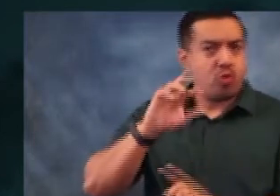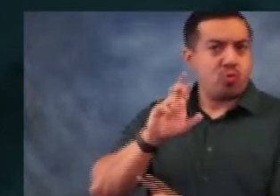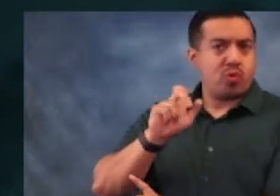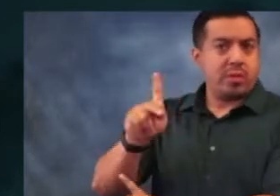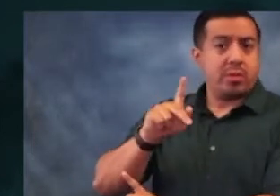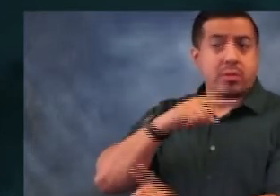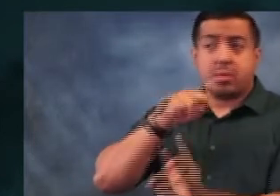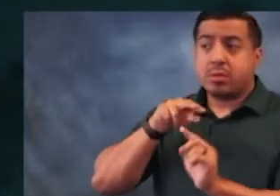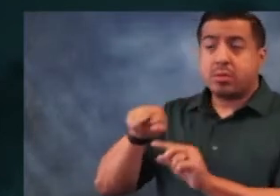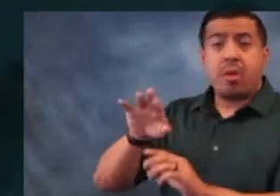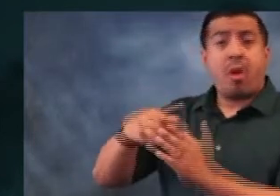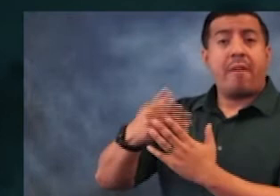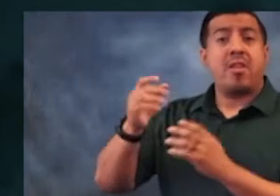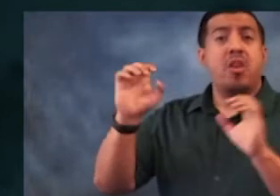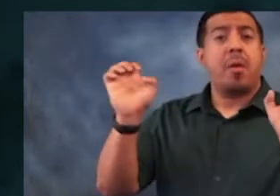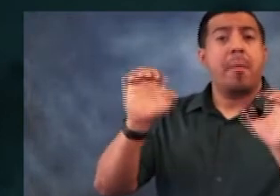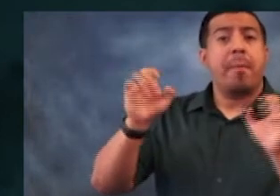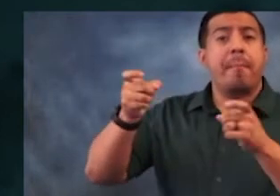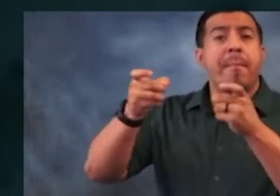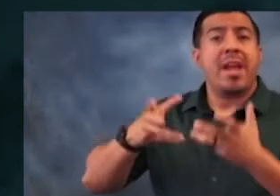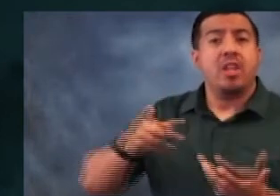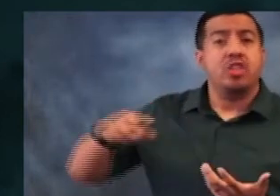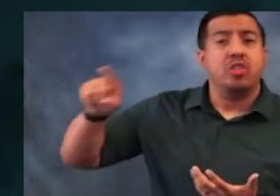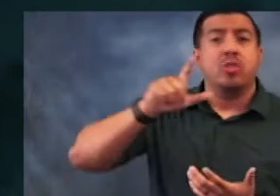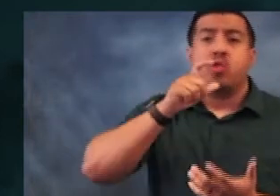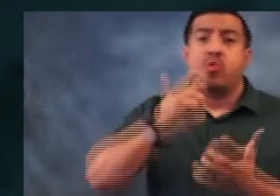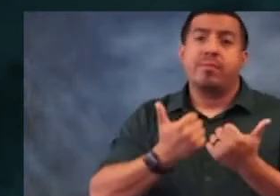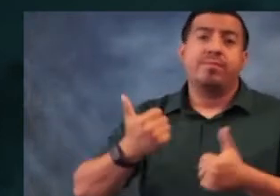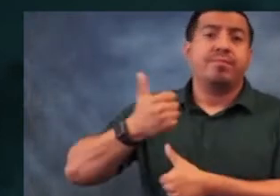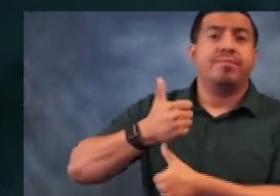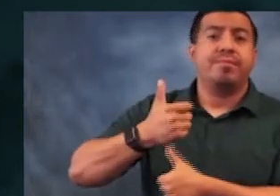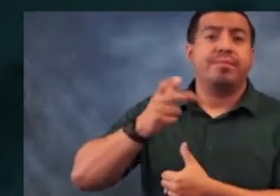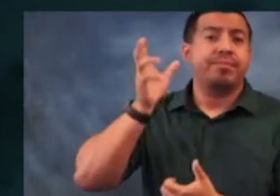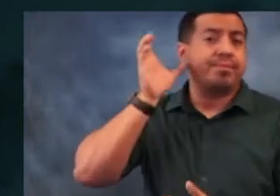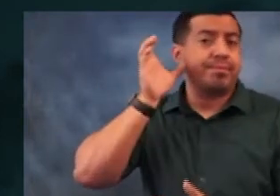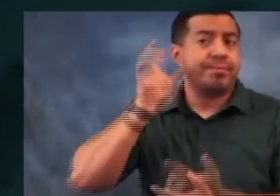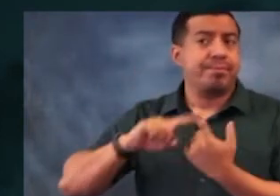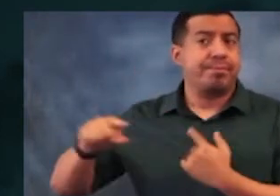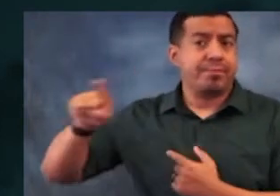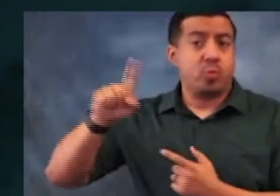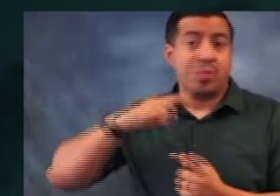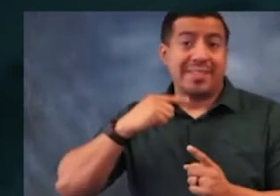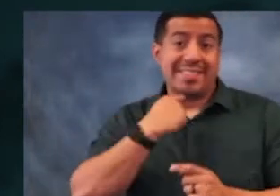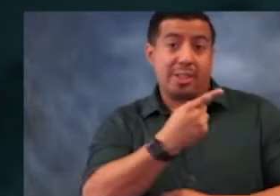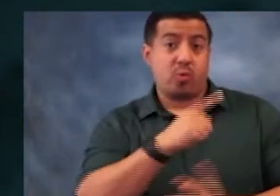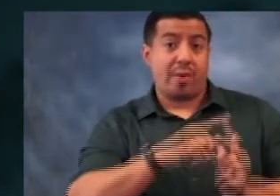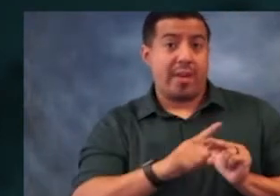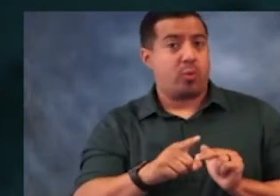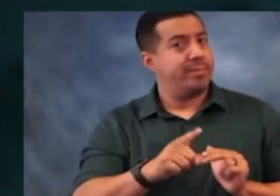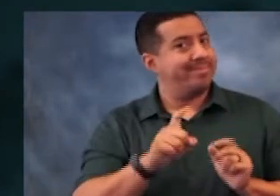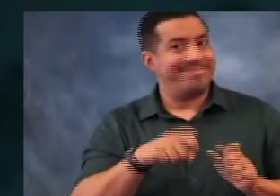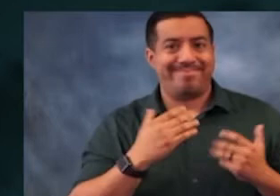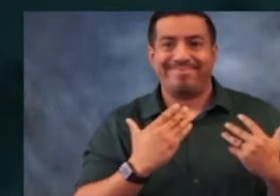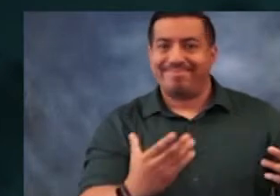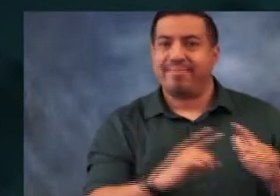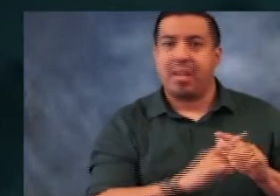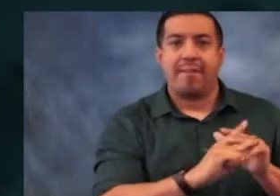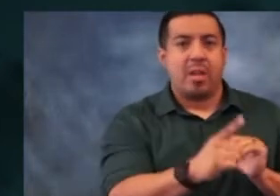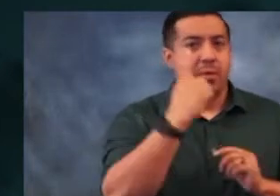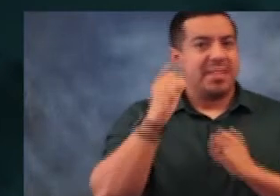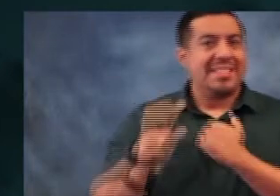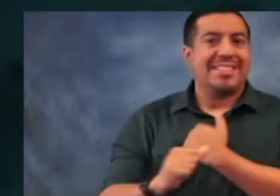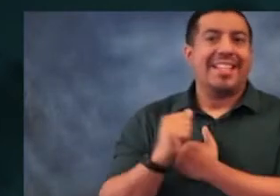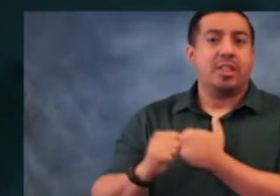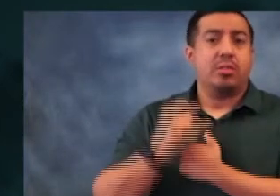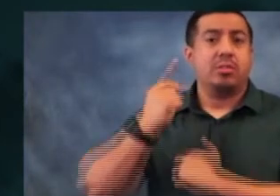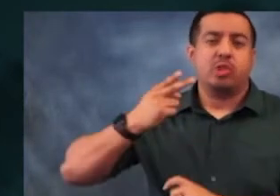you look at it, we have to listen to those local emergency managers, listen to those local officials. When they tell you to evacuate, well, you have to